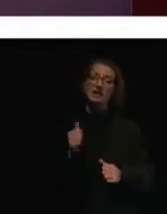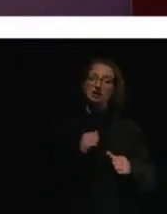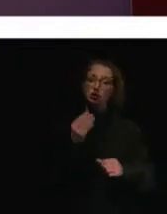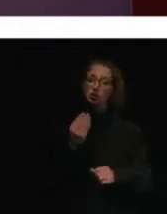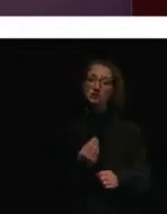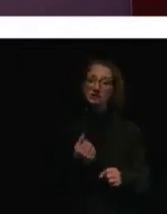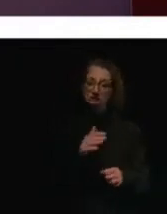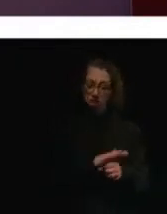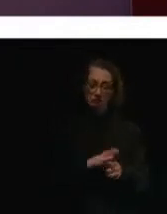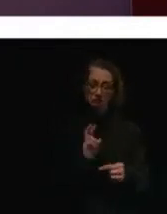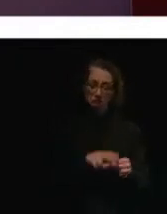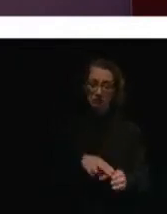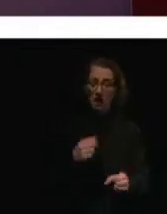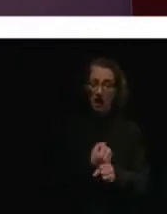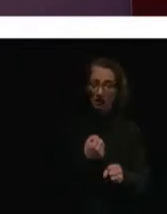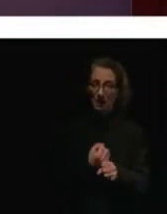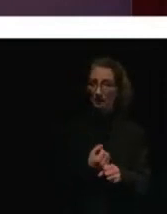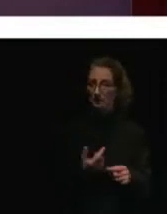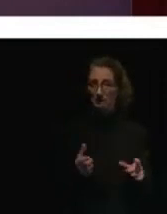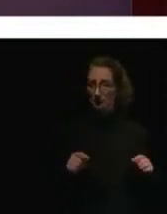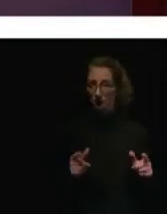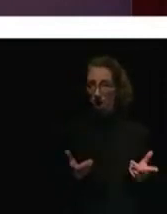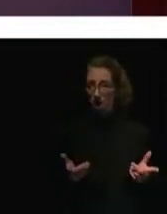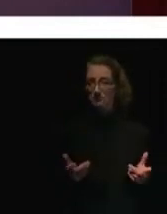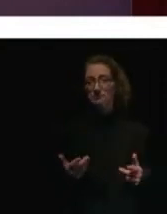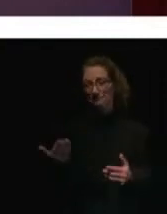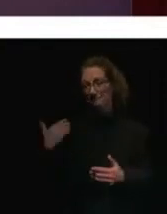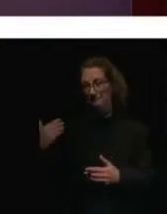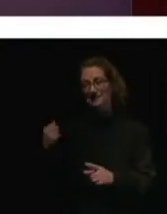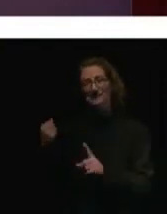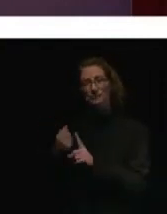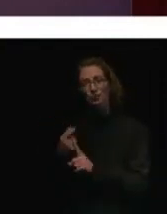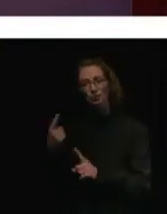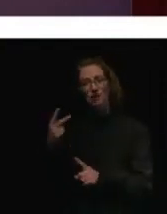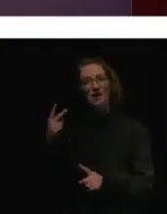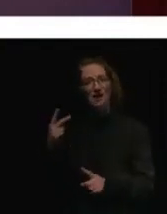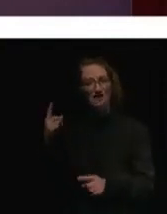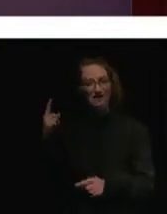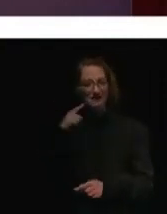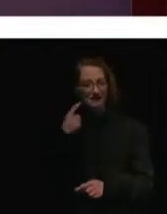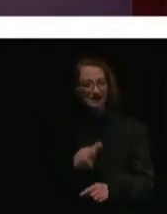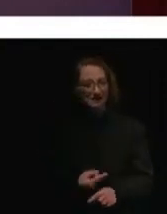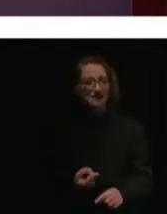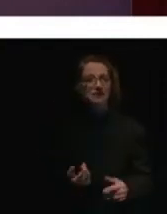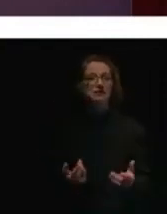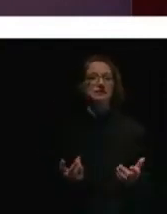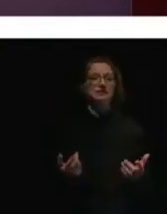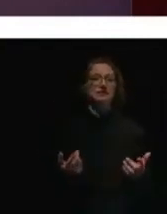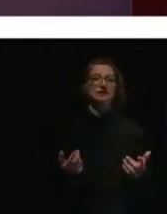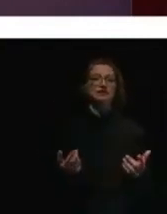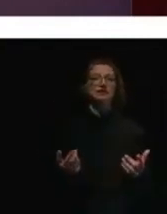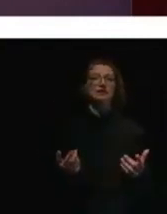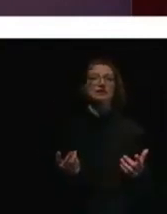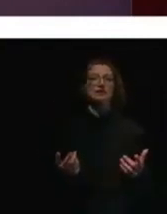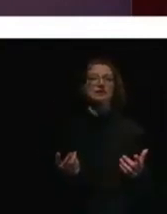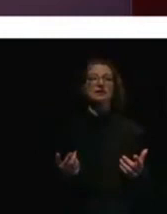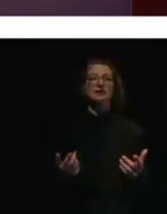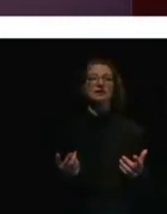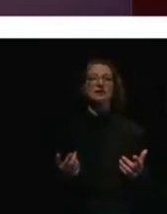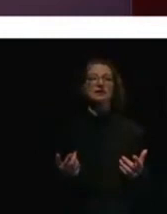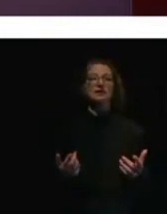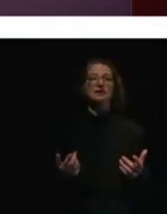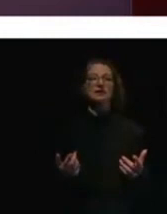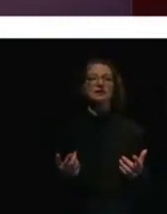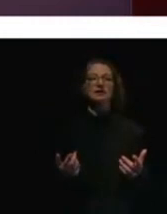Working in the independent performing arts means, and the keynote speech from Kaya showed this as well, in addition,